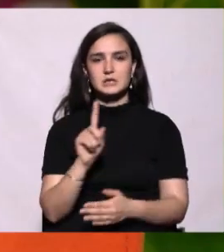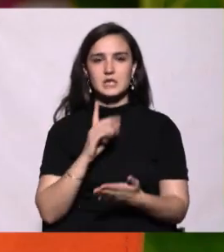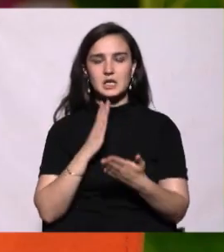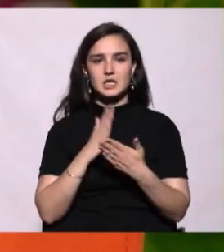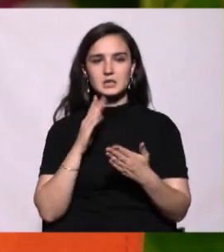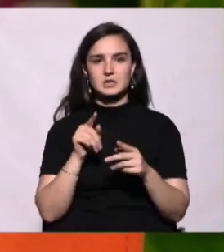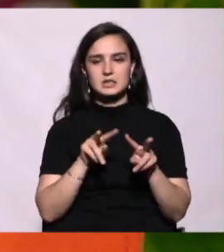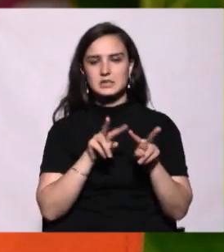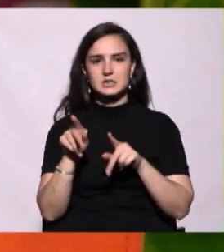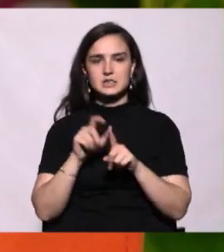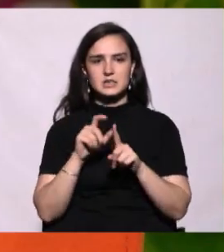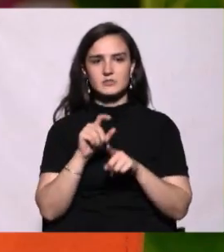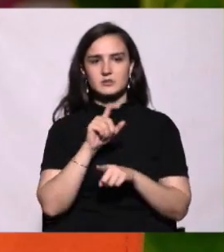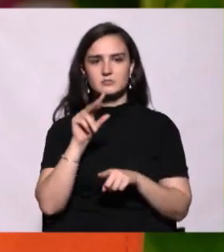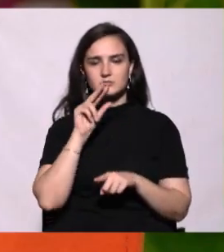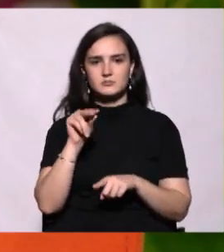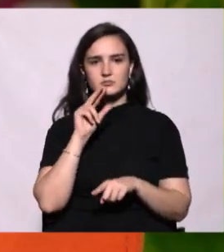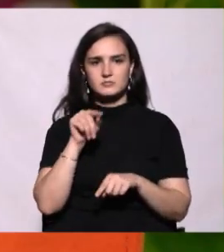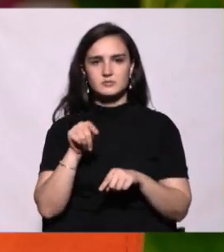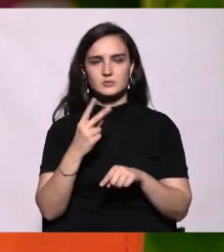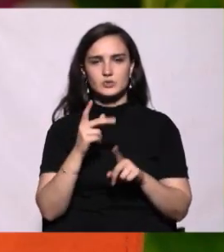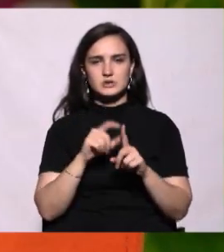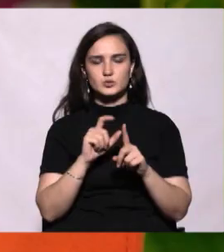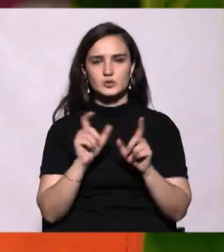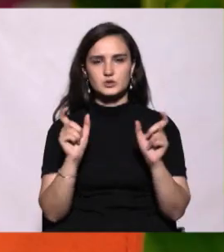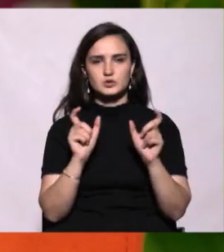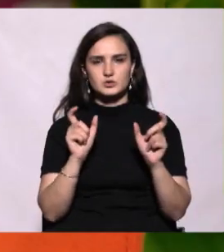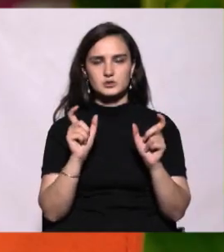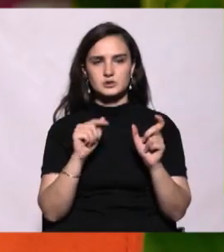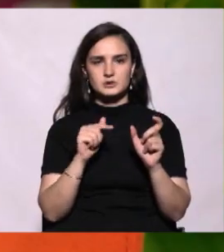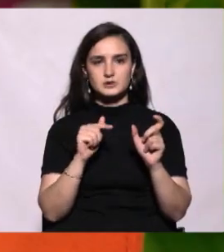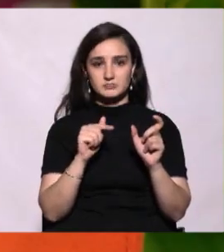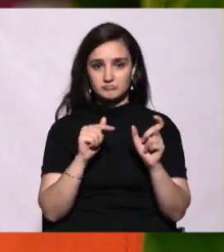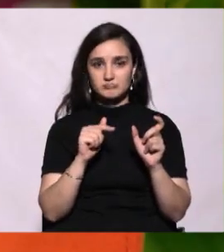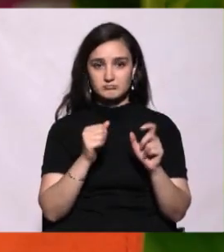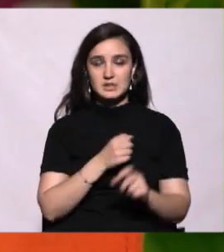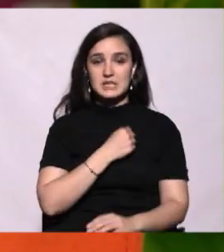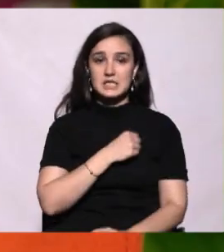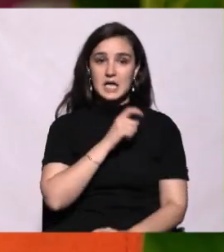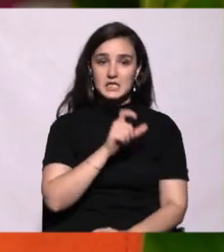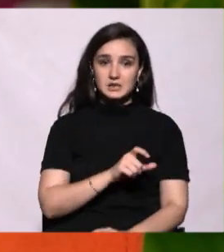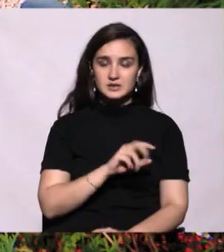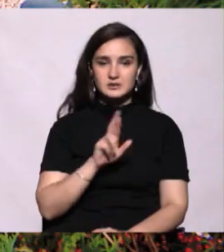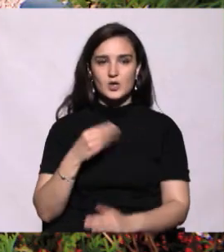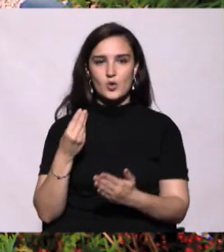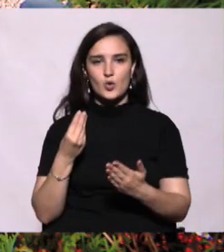is similarity of pronunciation in these 2 words, knight and honor?